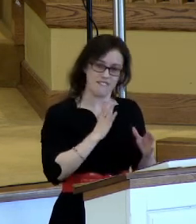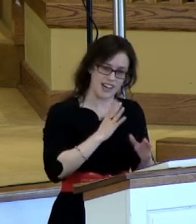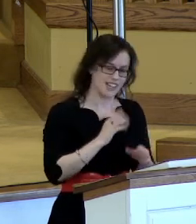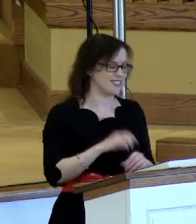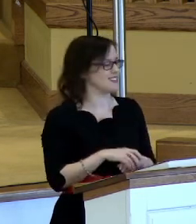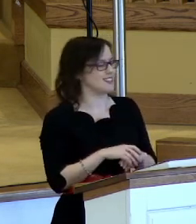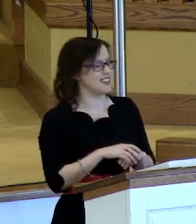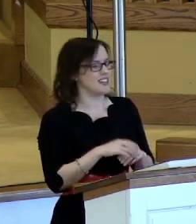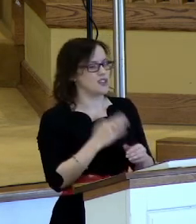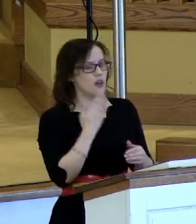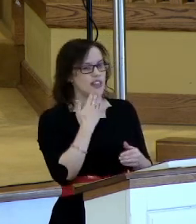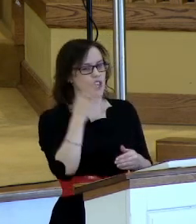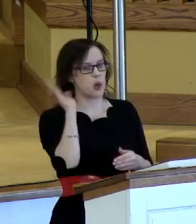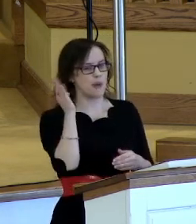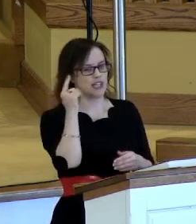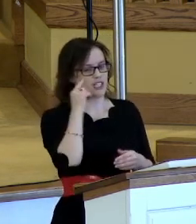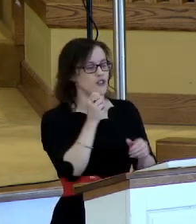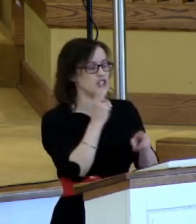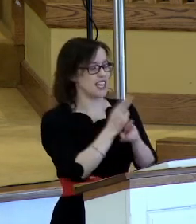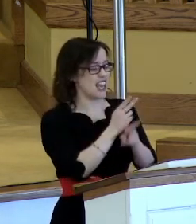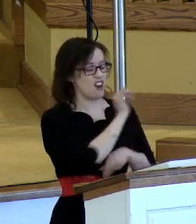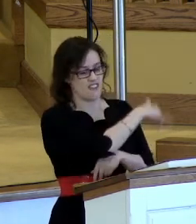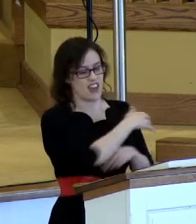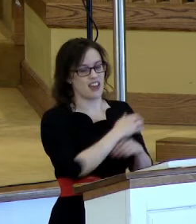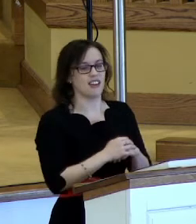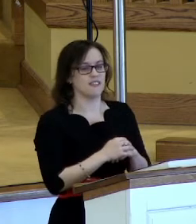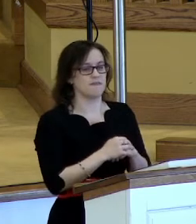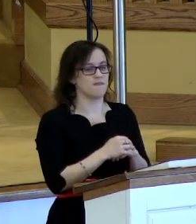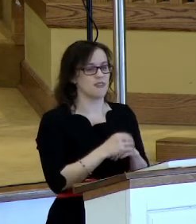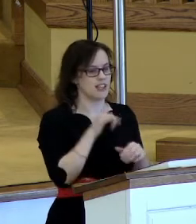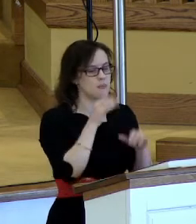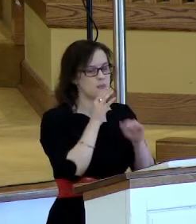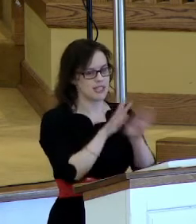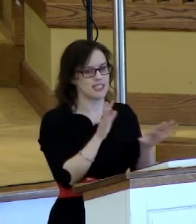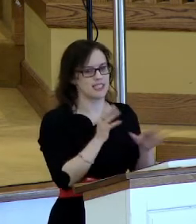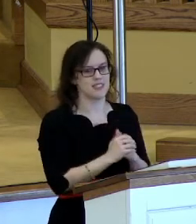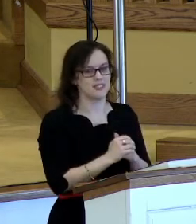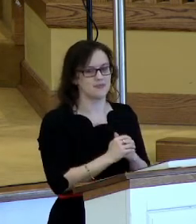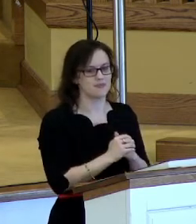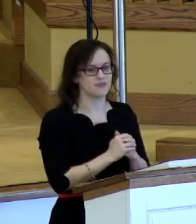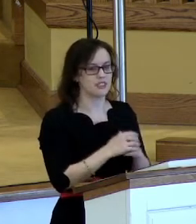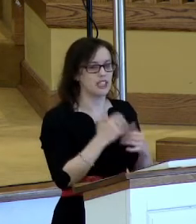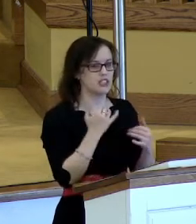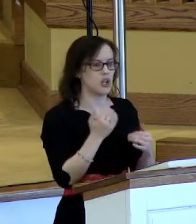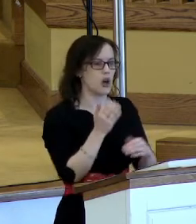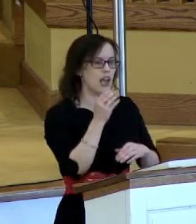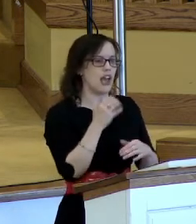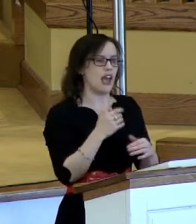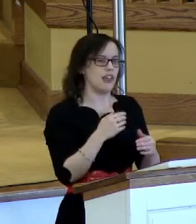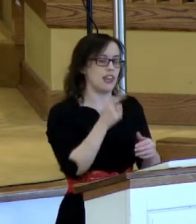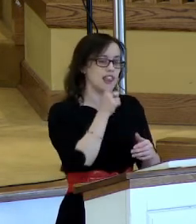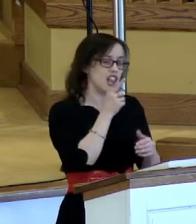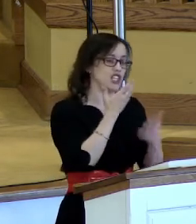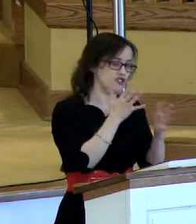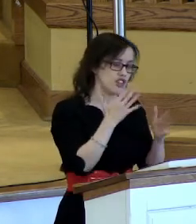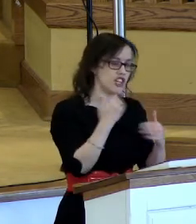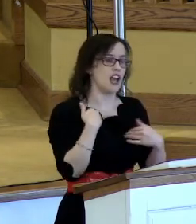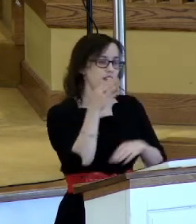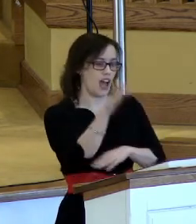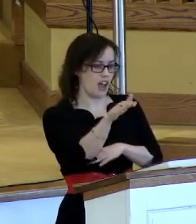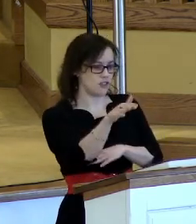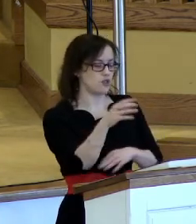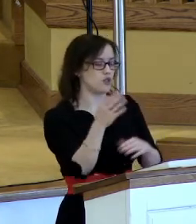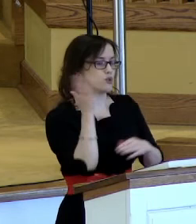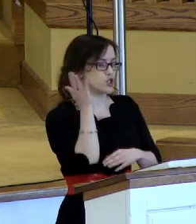that. Brother Bussy took care of that and got that all taken care of. And so that'll be a blessing today. And then we have an afternoon service at 1:30. Pastor Bussy will be preaching in that